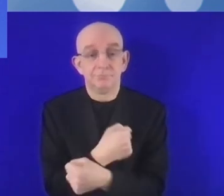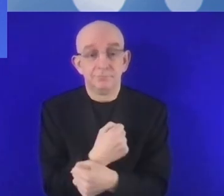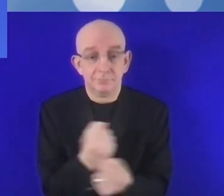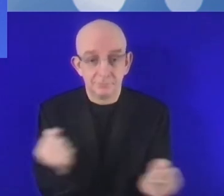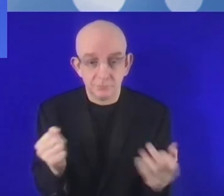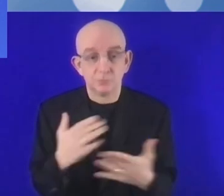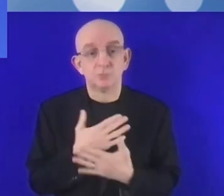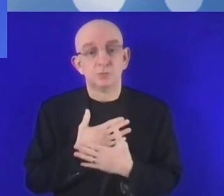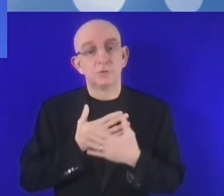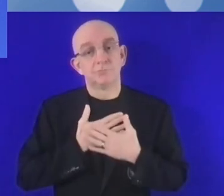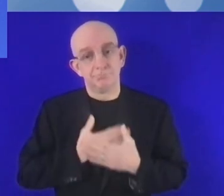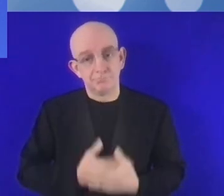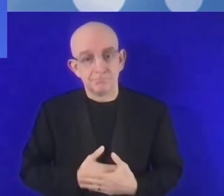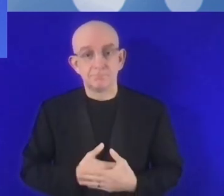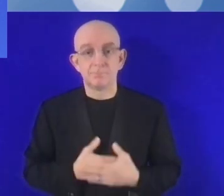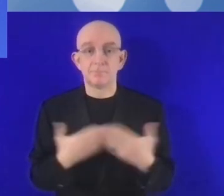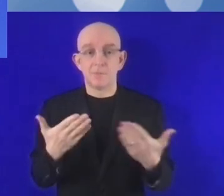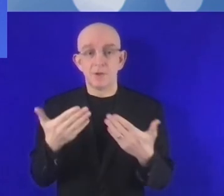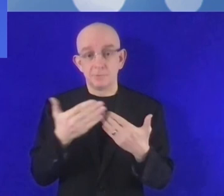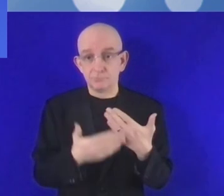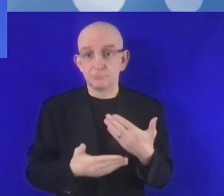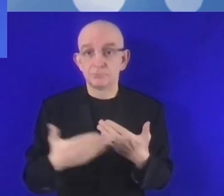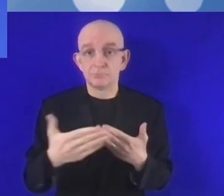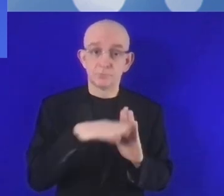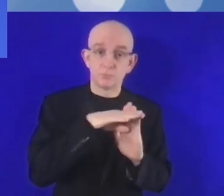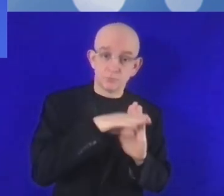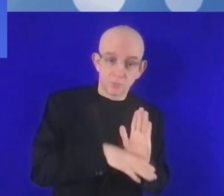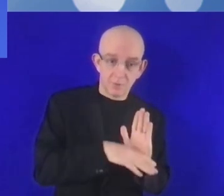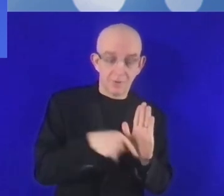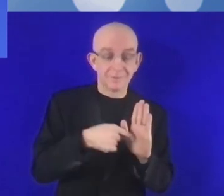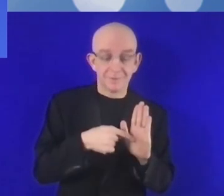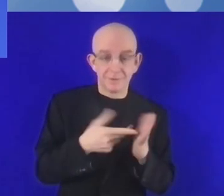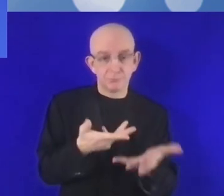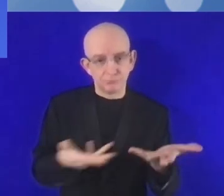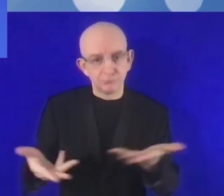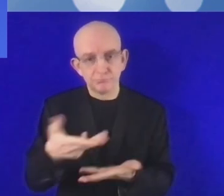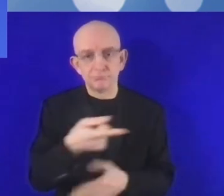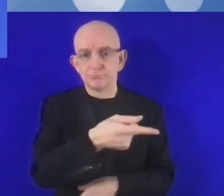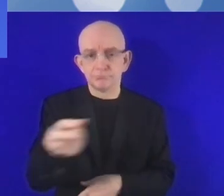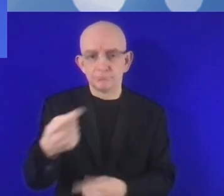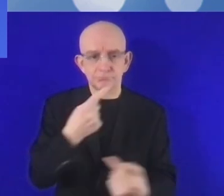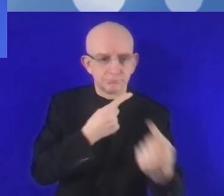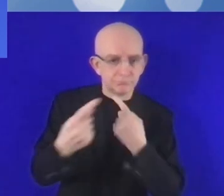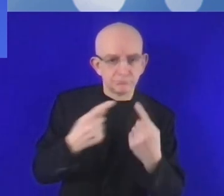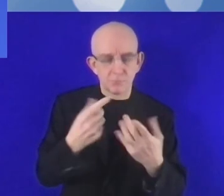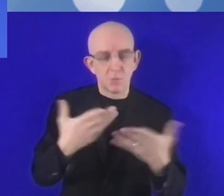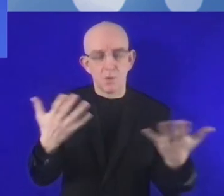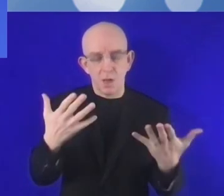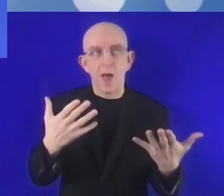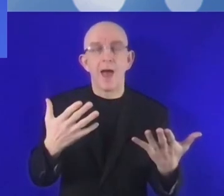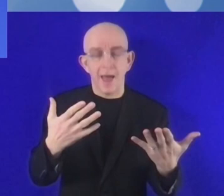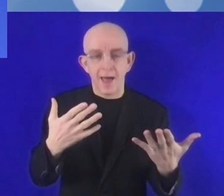pandemic, the internet becomes a human right and social issue.